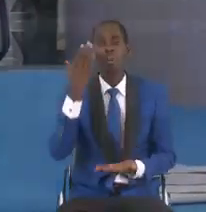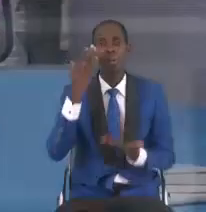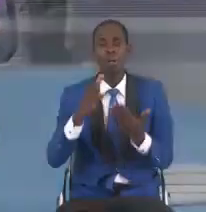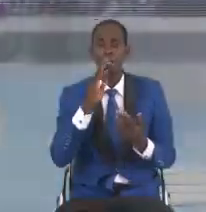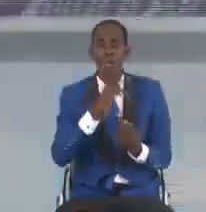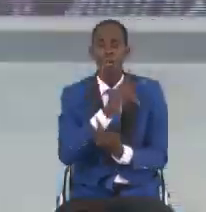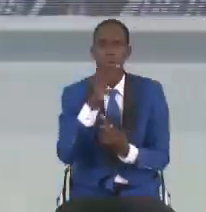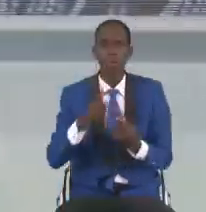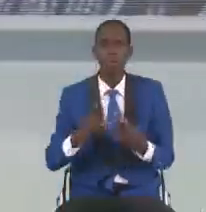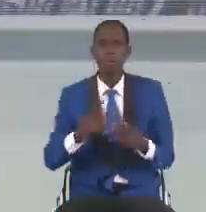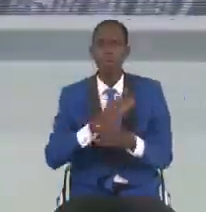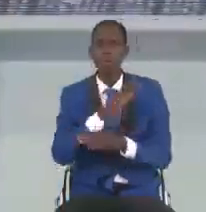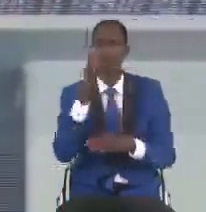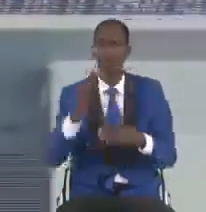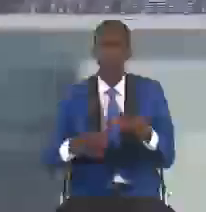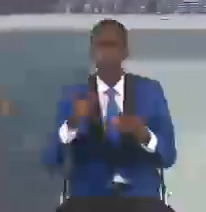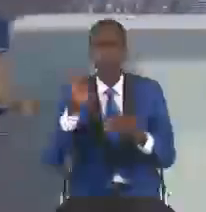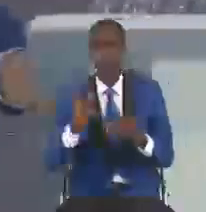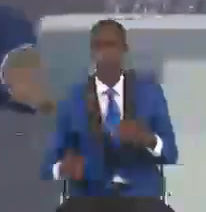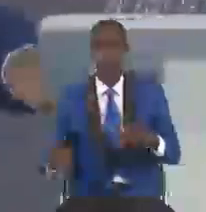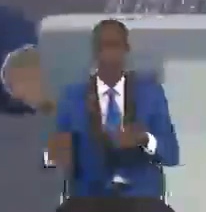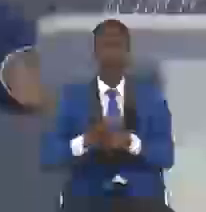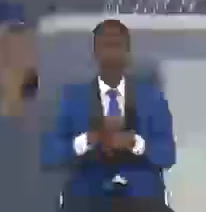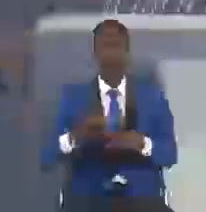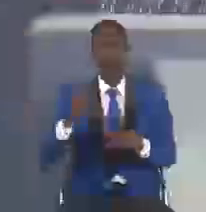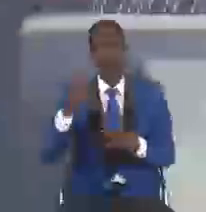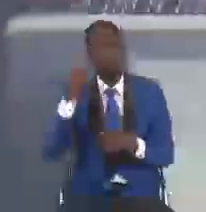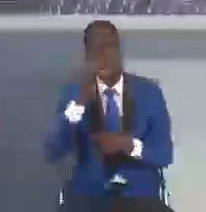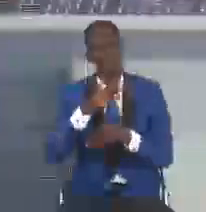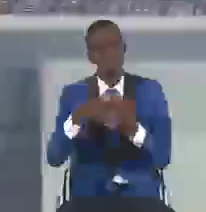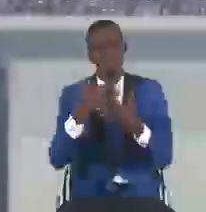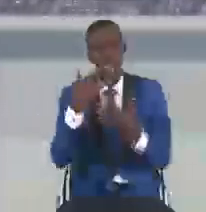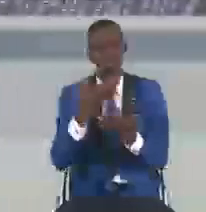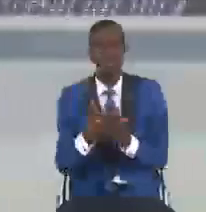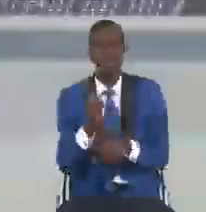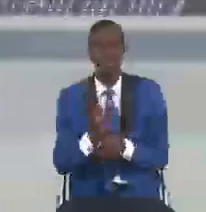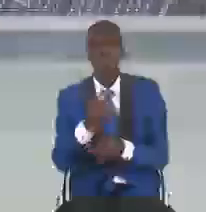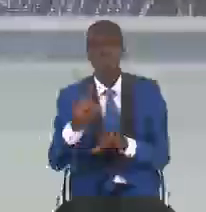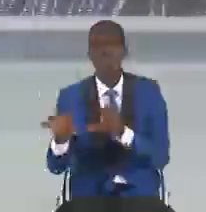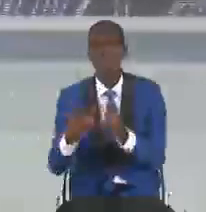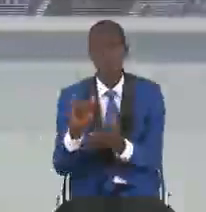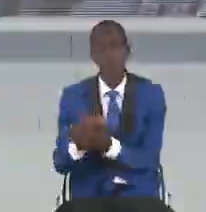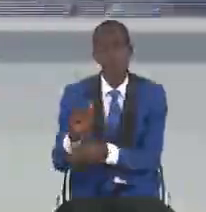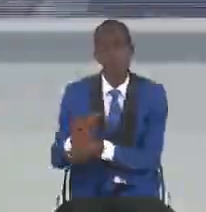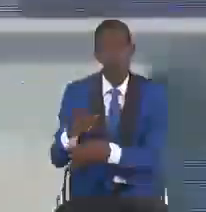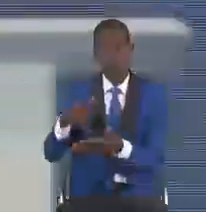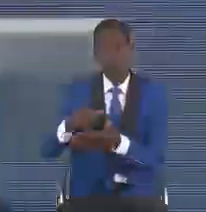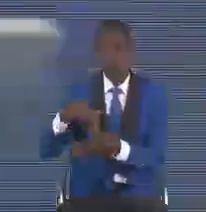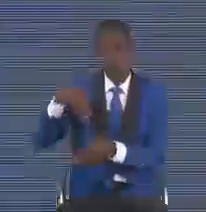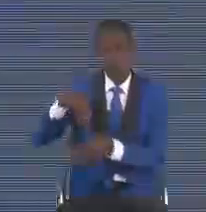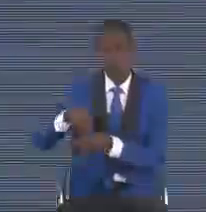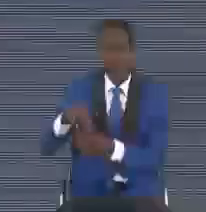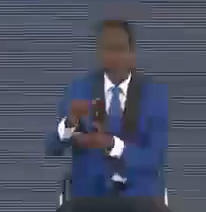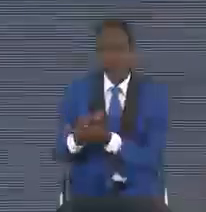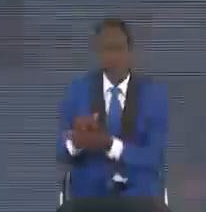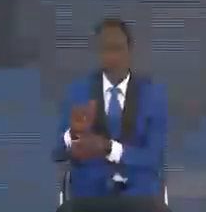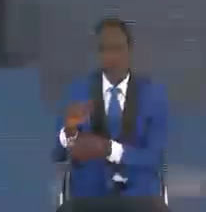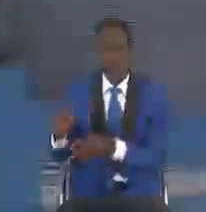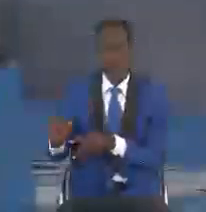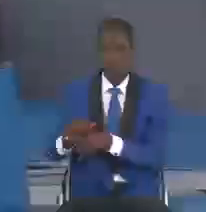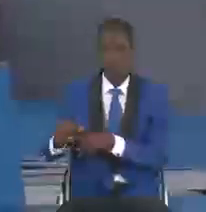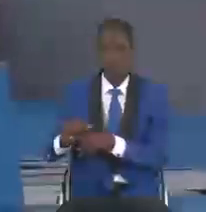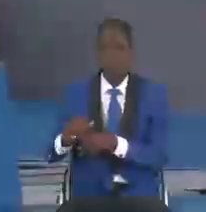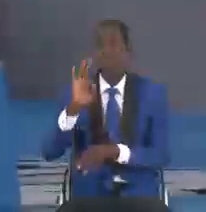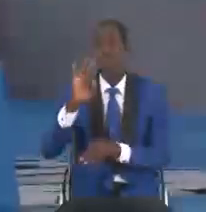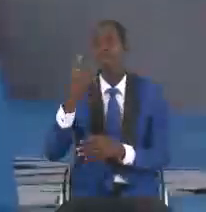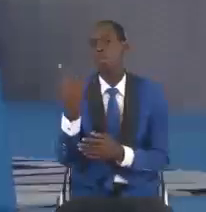unto all good works. You perform the word. It is in that performance. But if you only read the Bible on Sunday